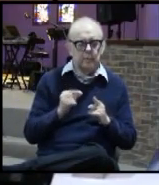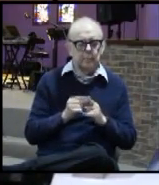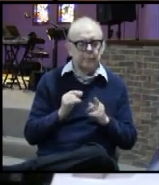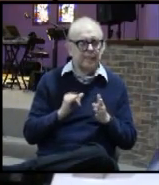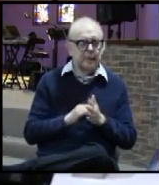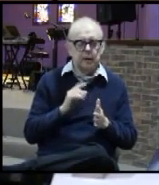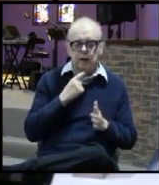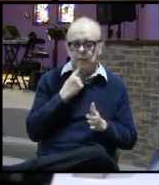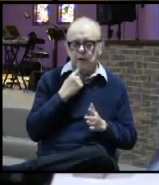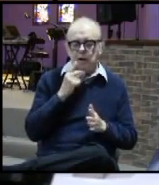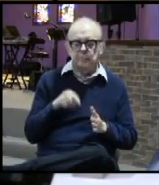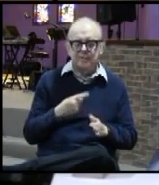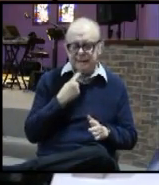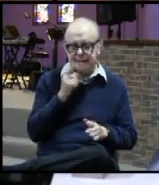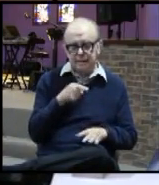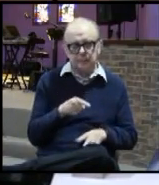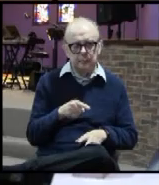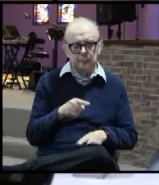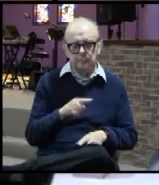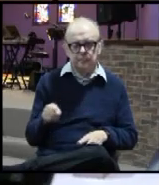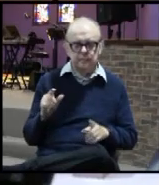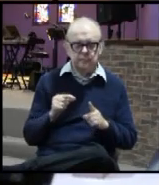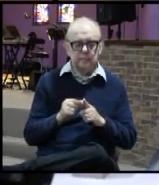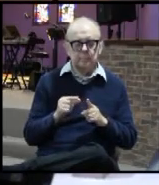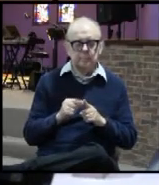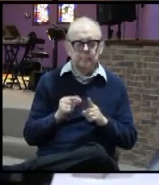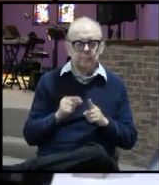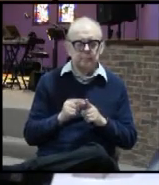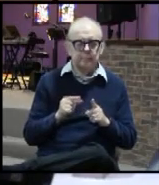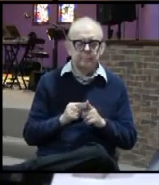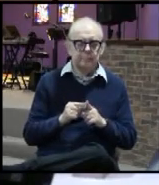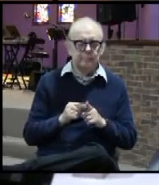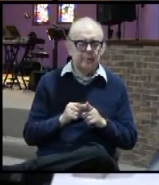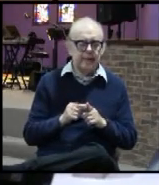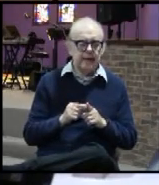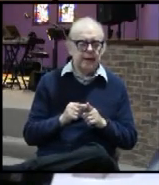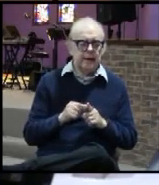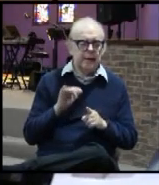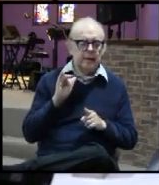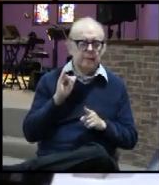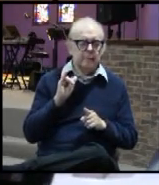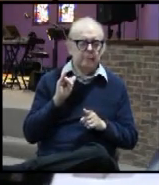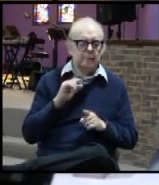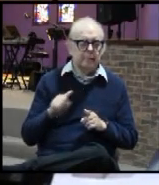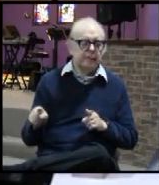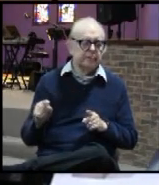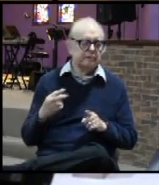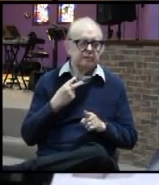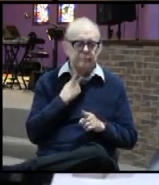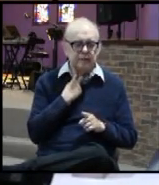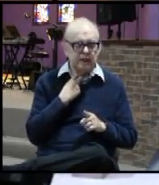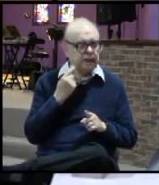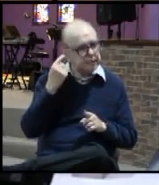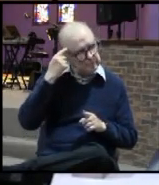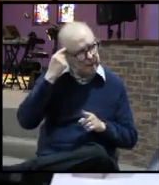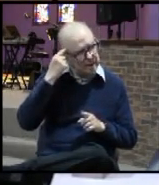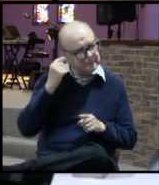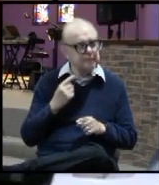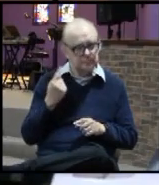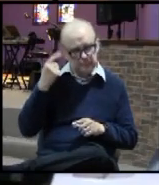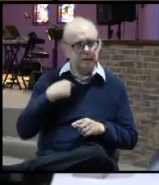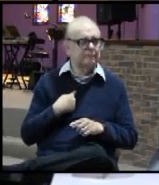said. Those are the words that kind of just stick in your mind. The last conversation. For